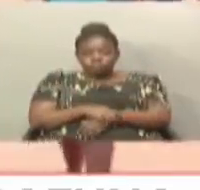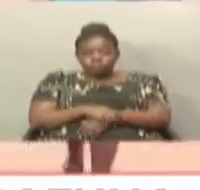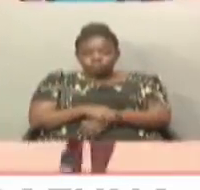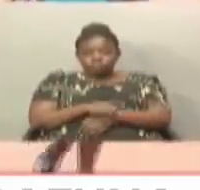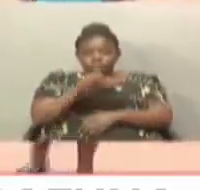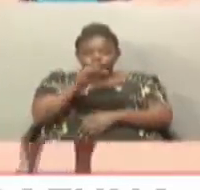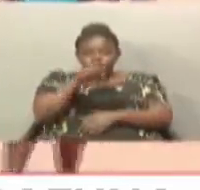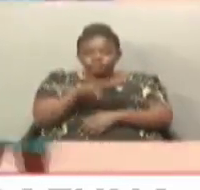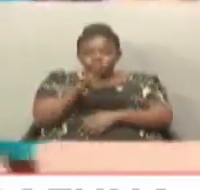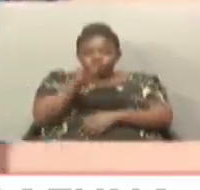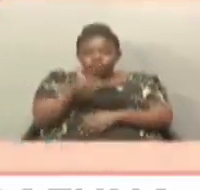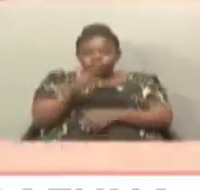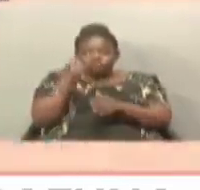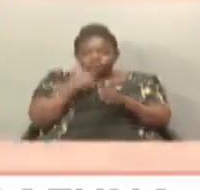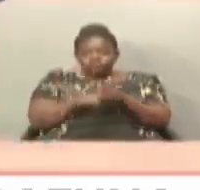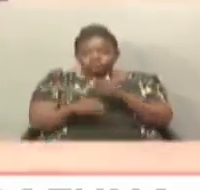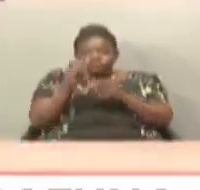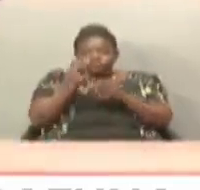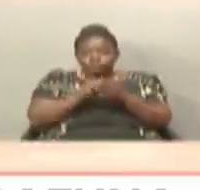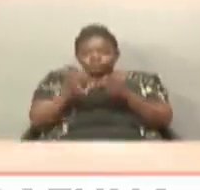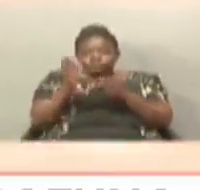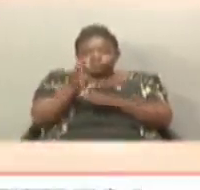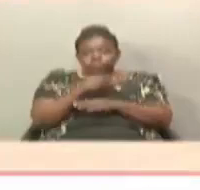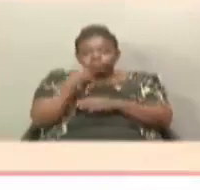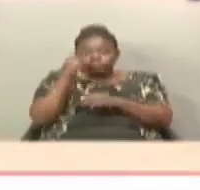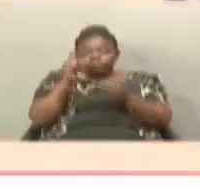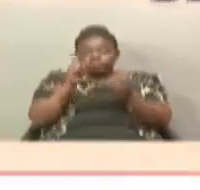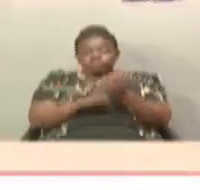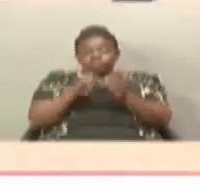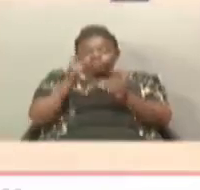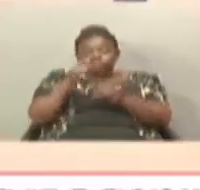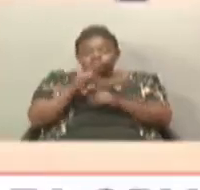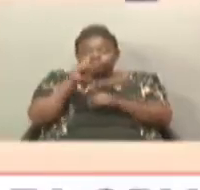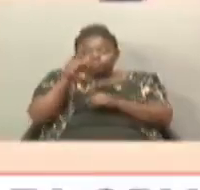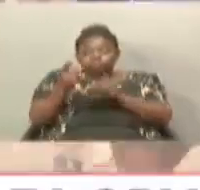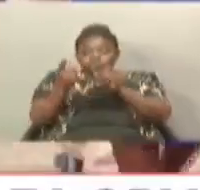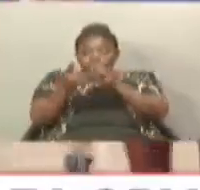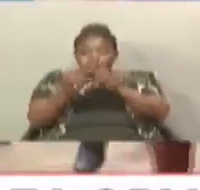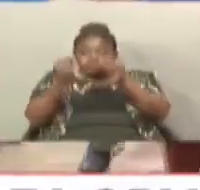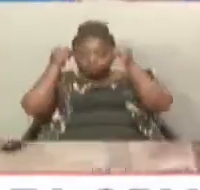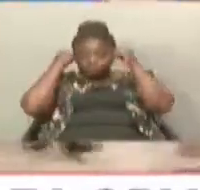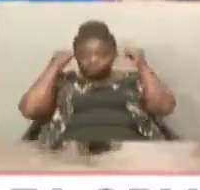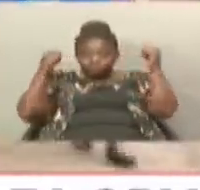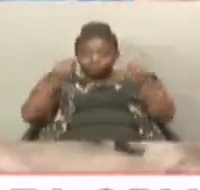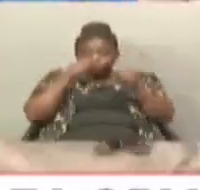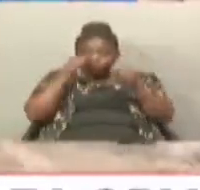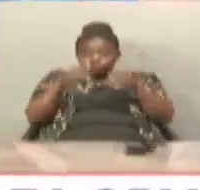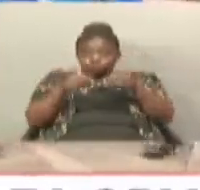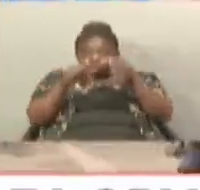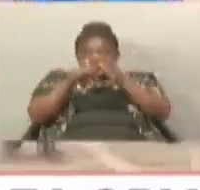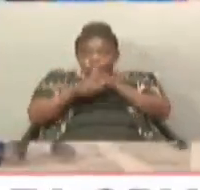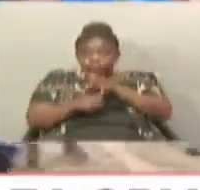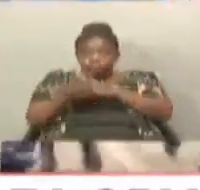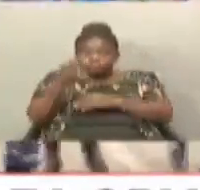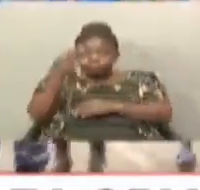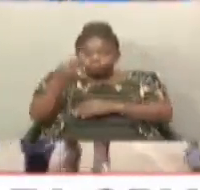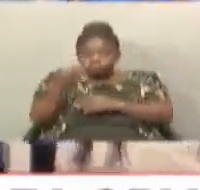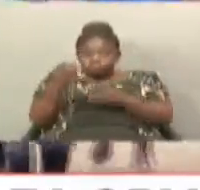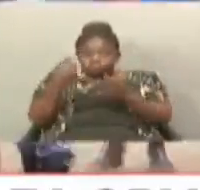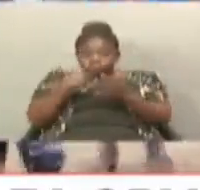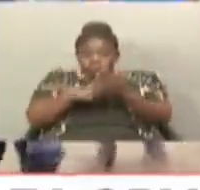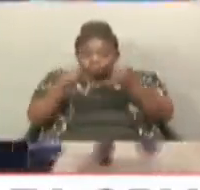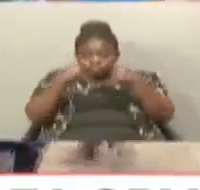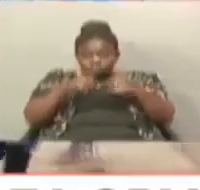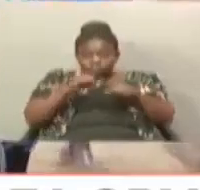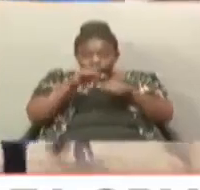Saminisa Robin Nabbanja ategeeza nti okuwandiikira baminisita abaafuna amabaati yasooka okusinkana Pulezidenti Yoweri Museveni n'amuwa 3 ku kiyina okukolebwa